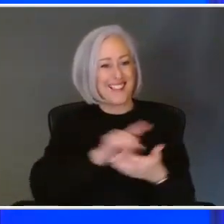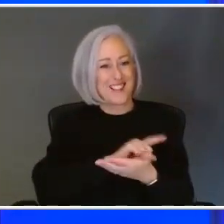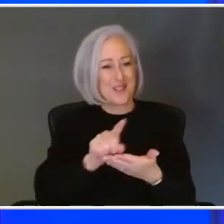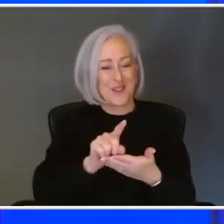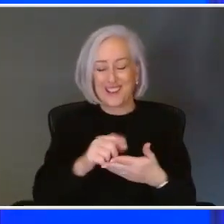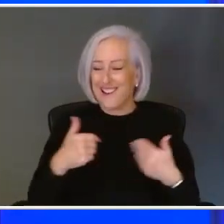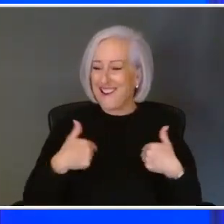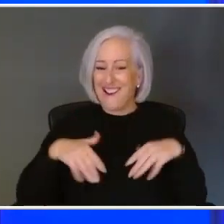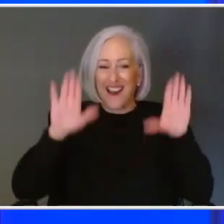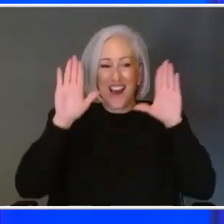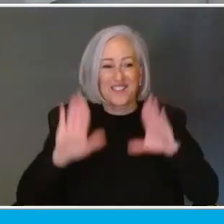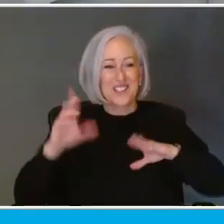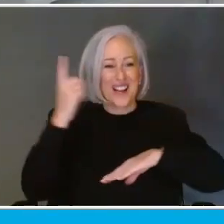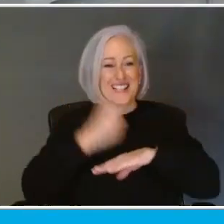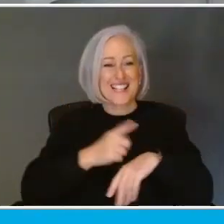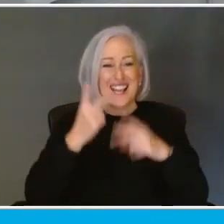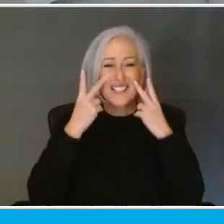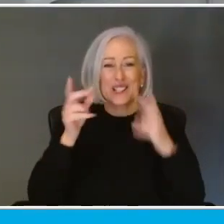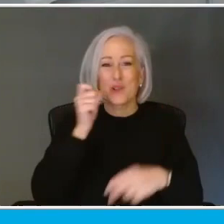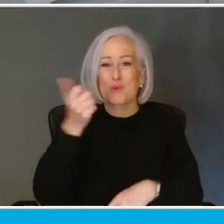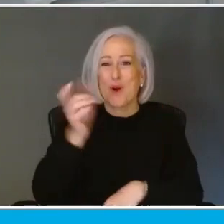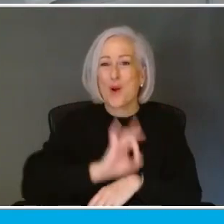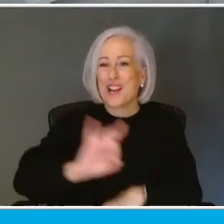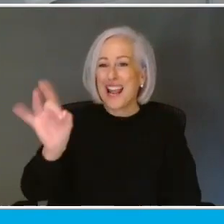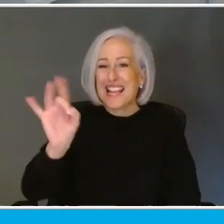and we'll see you back here tomorrow at 8.